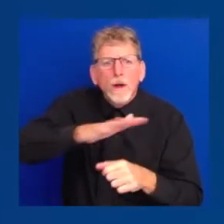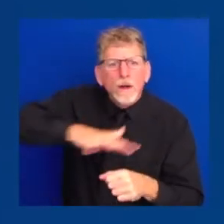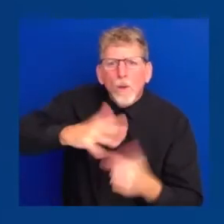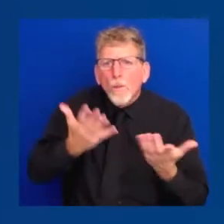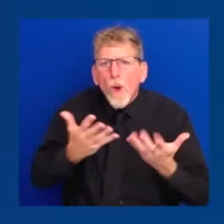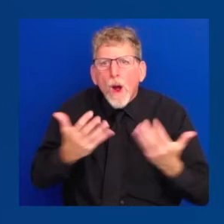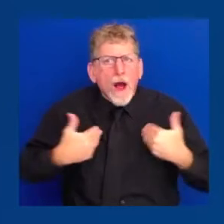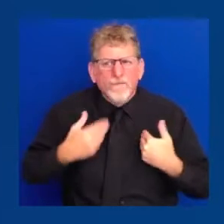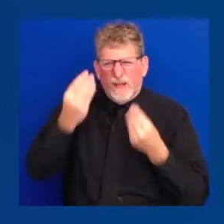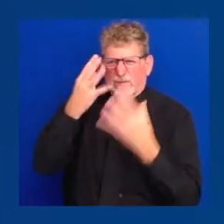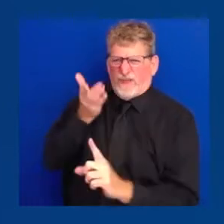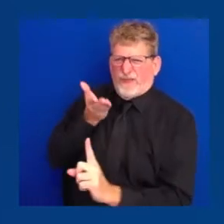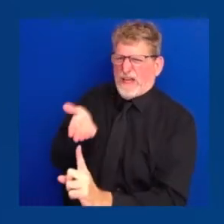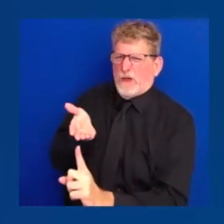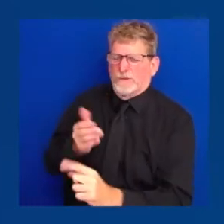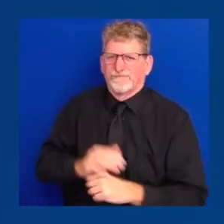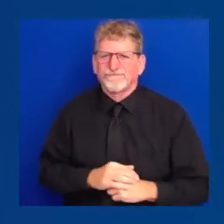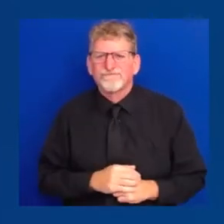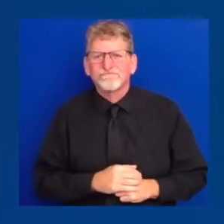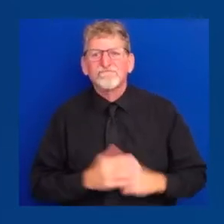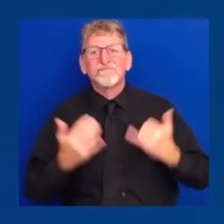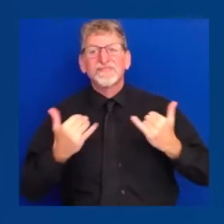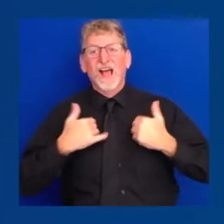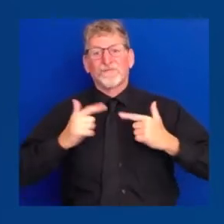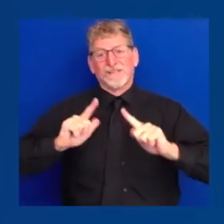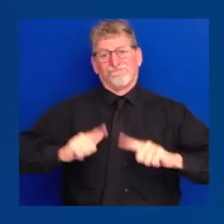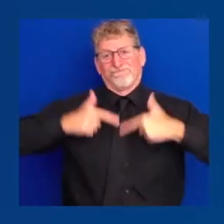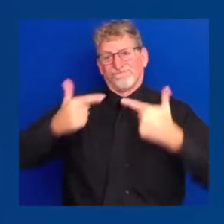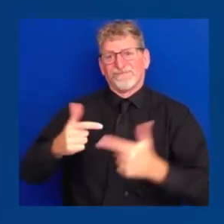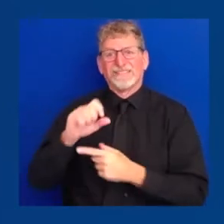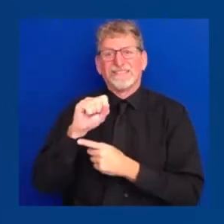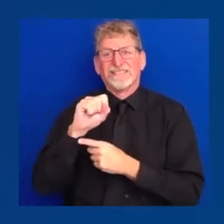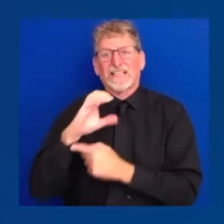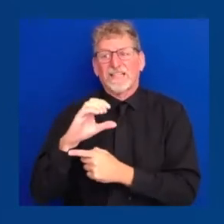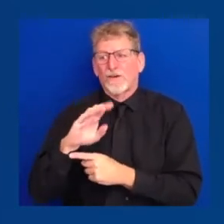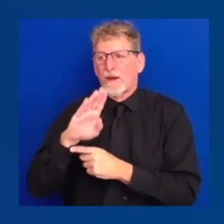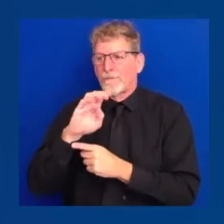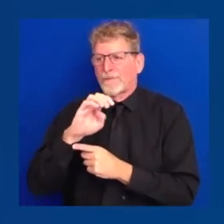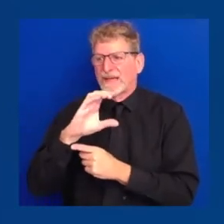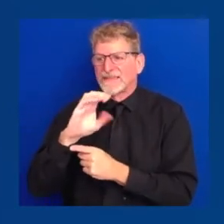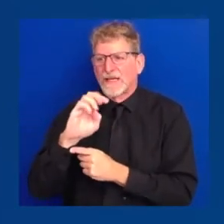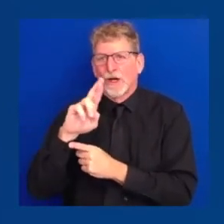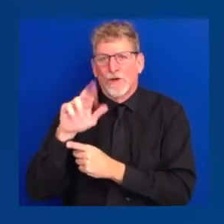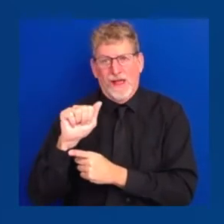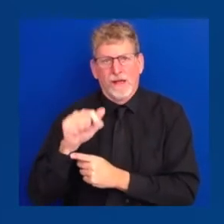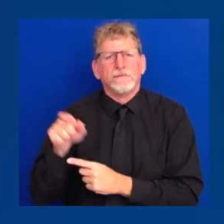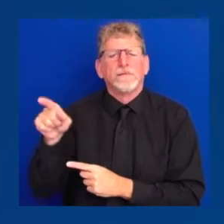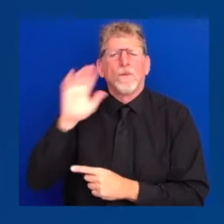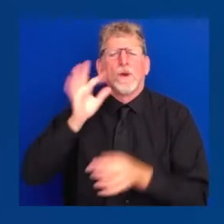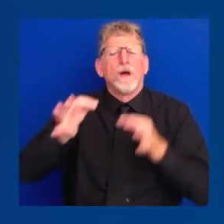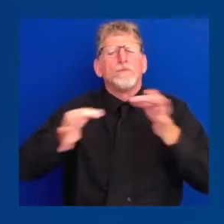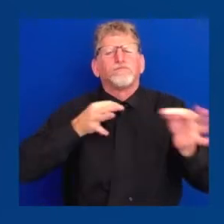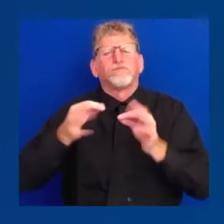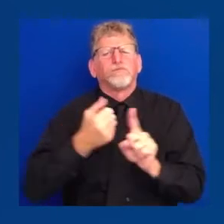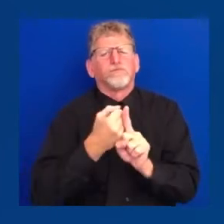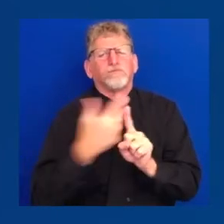plan will allow us to keep distributing these tools and ensures we continue to advance equity. Secretary?